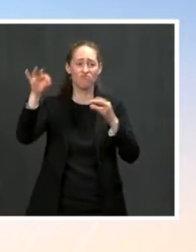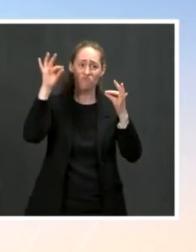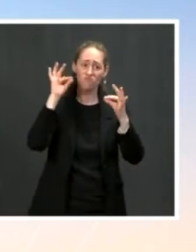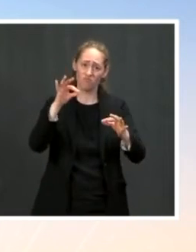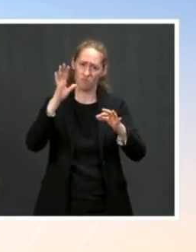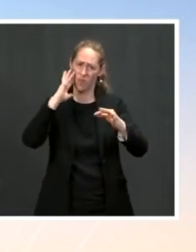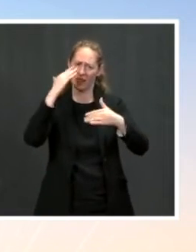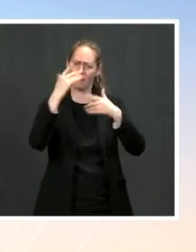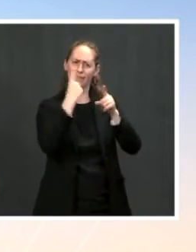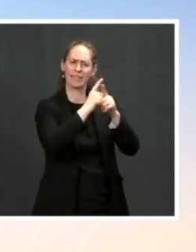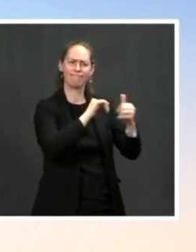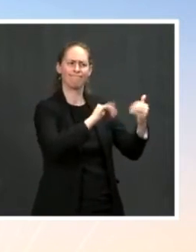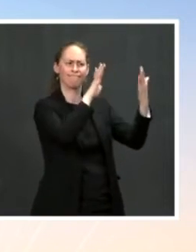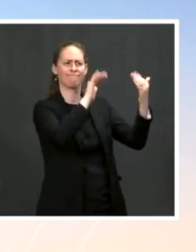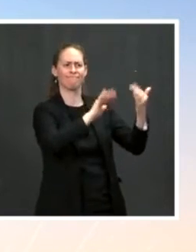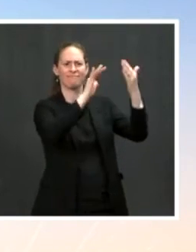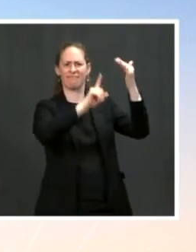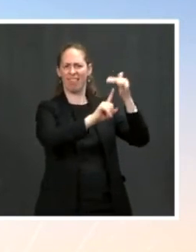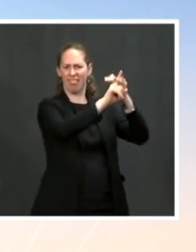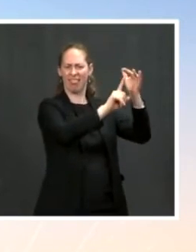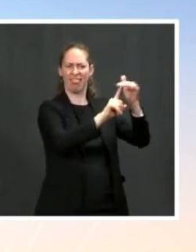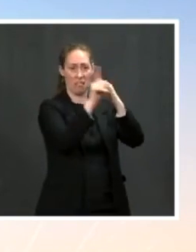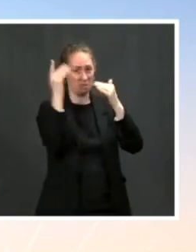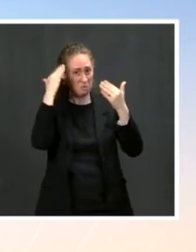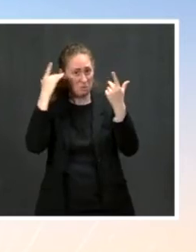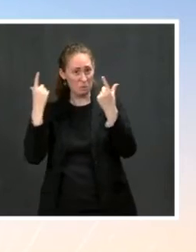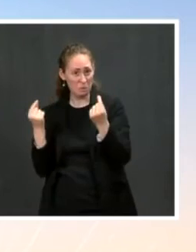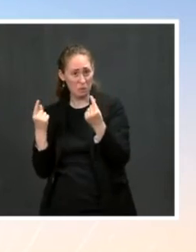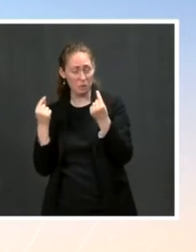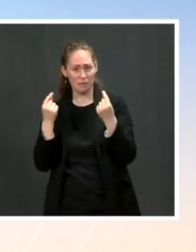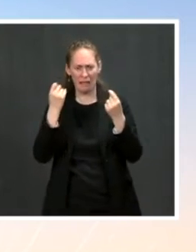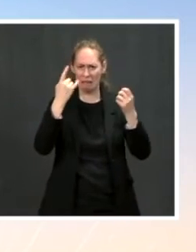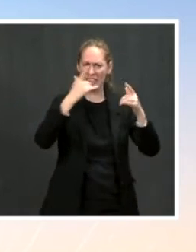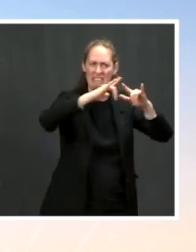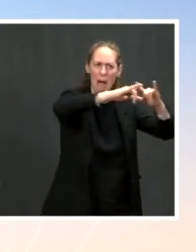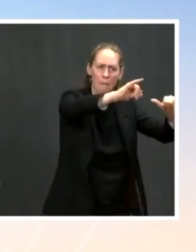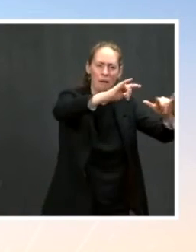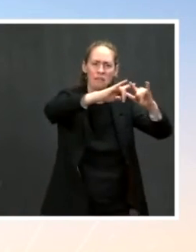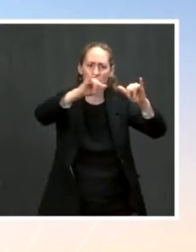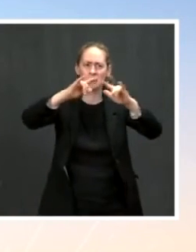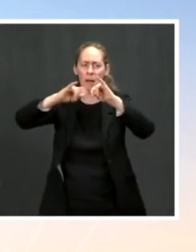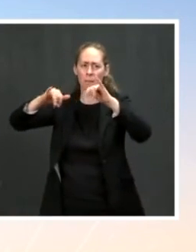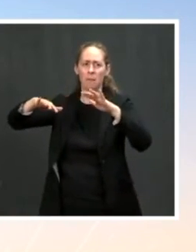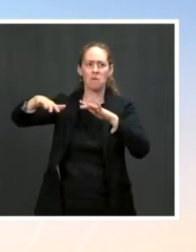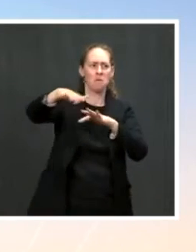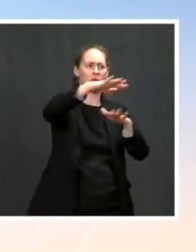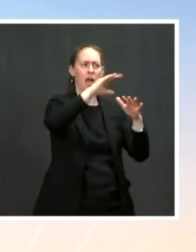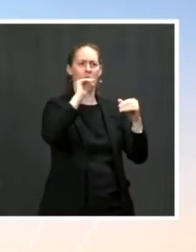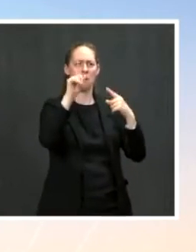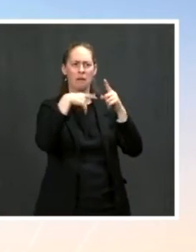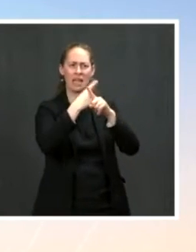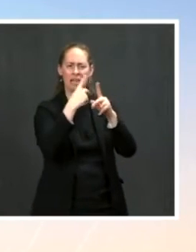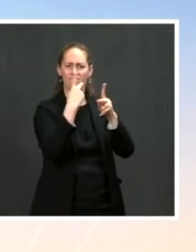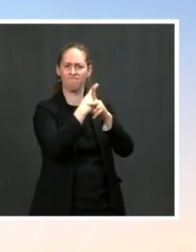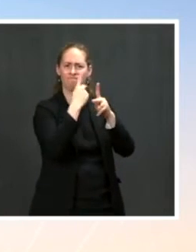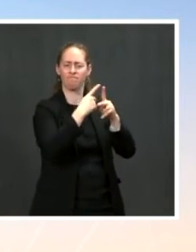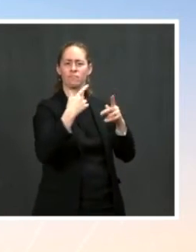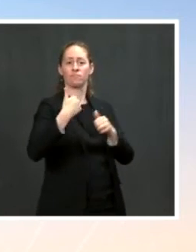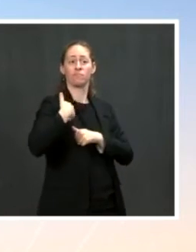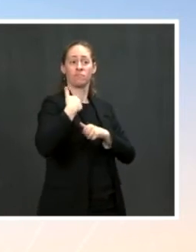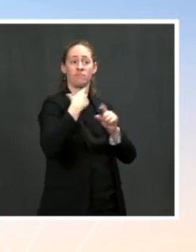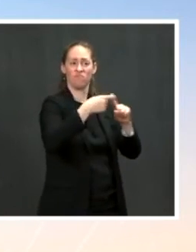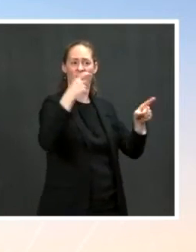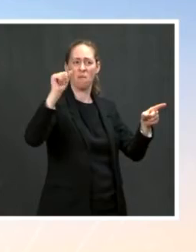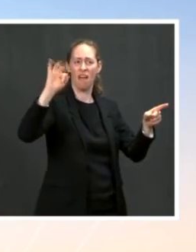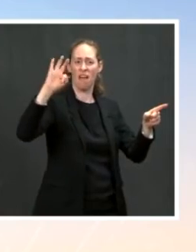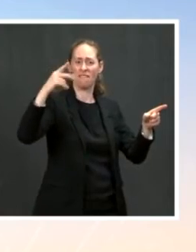multiple crises occurring almost simultaneously at a time when you're withdrawing troops from Afghanistan. Absolutely. The